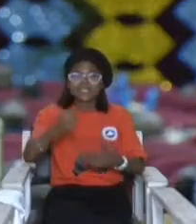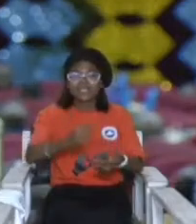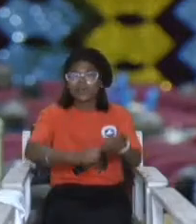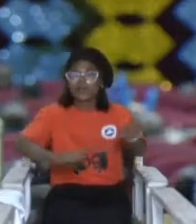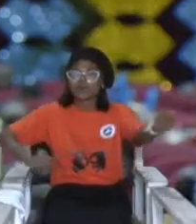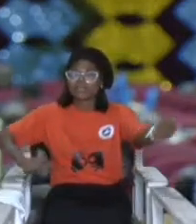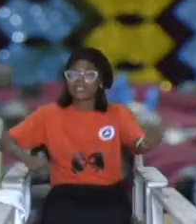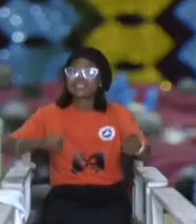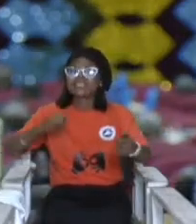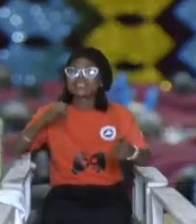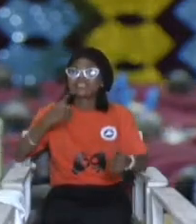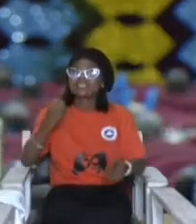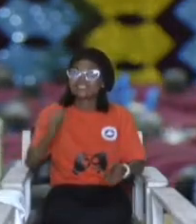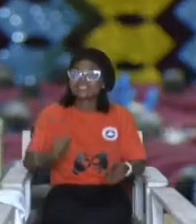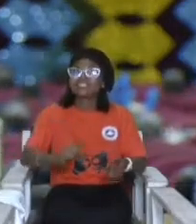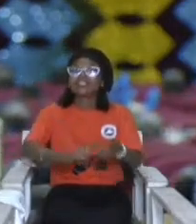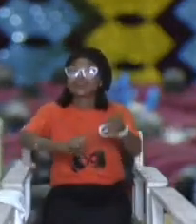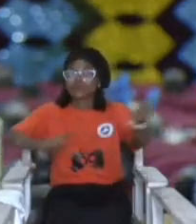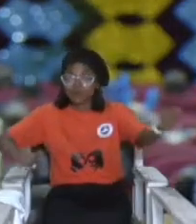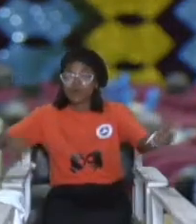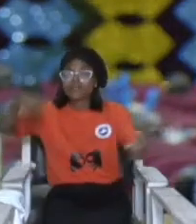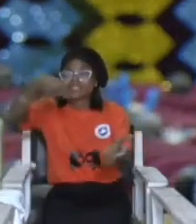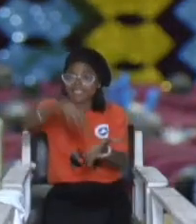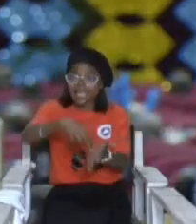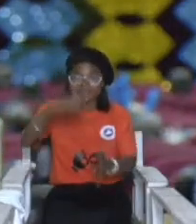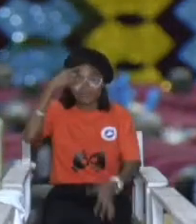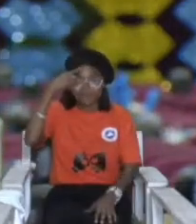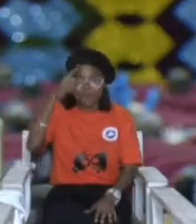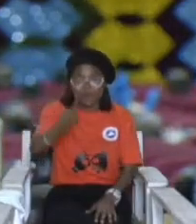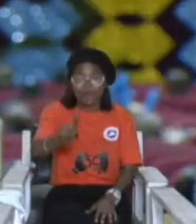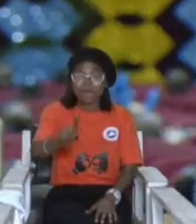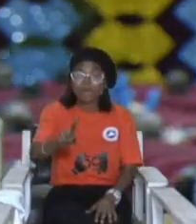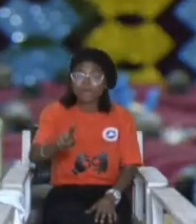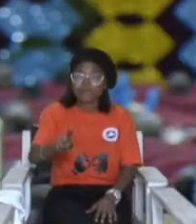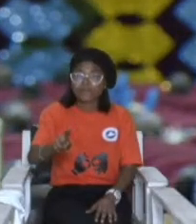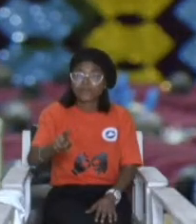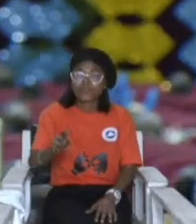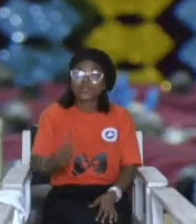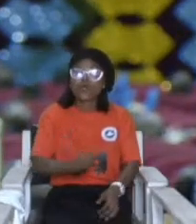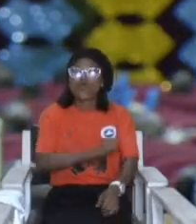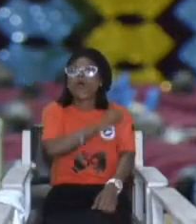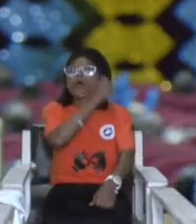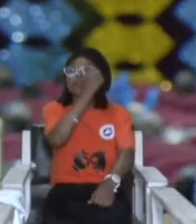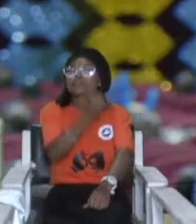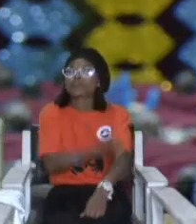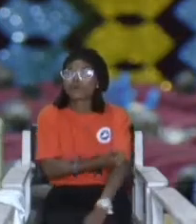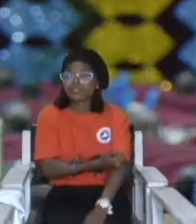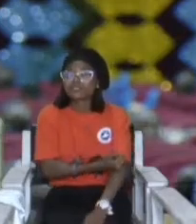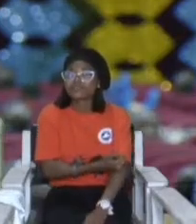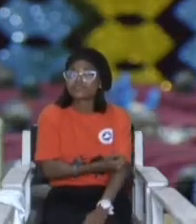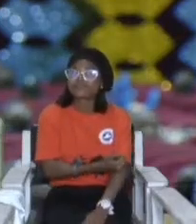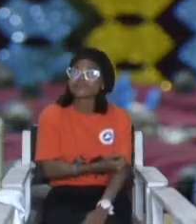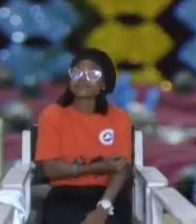the rod typically stands for authority.